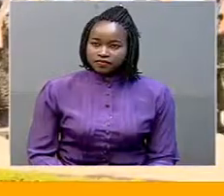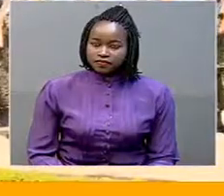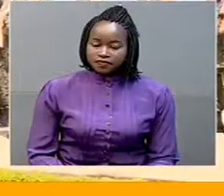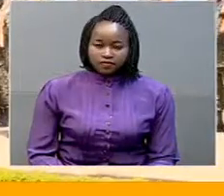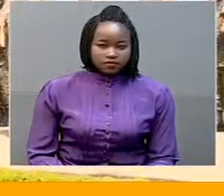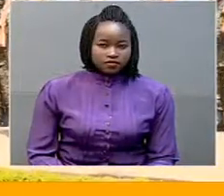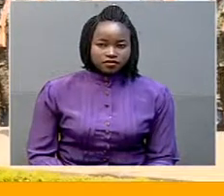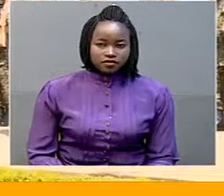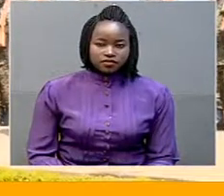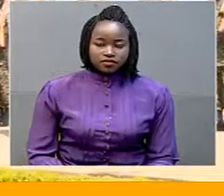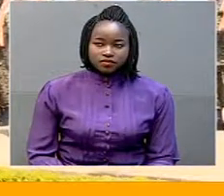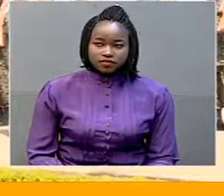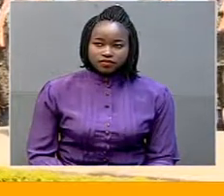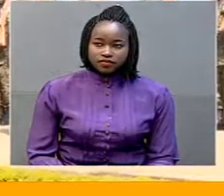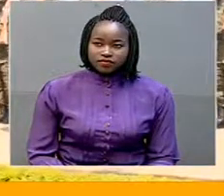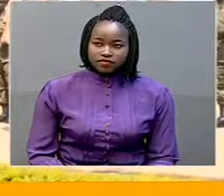uh